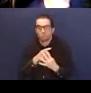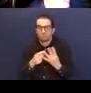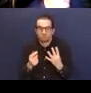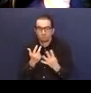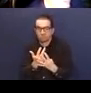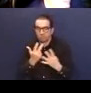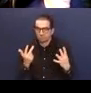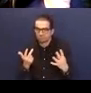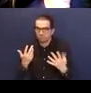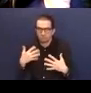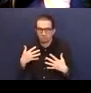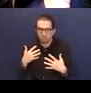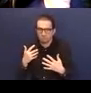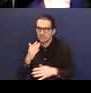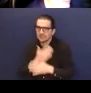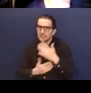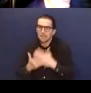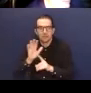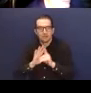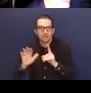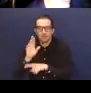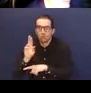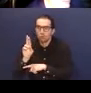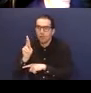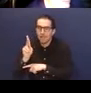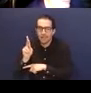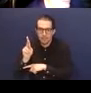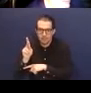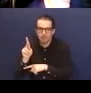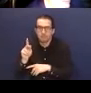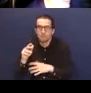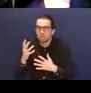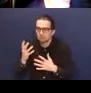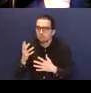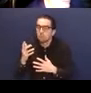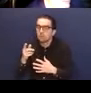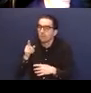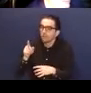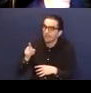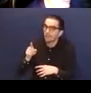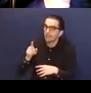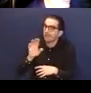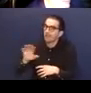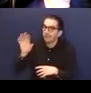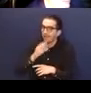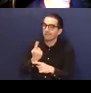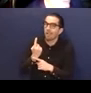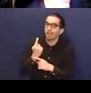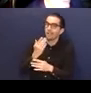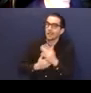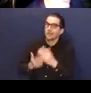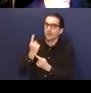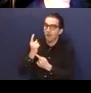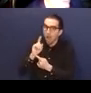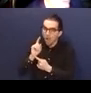than one. 3/4 of disabled adults in the UK have at least 2 disabilities. This means that when we think about how